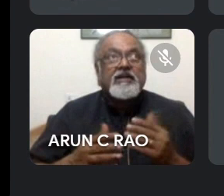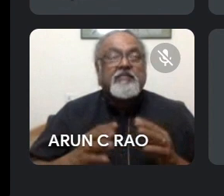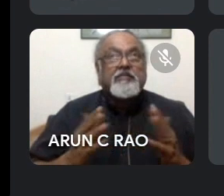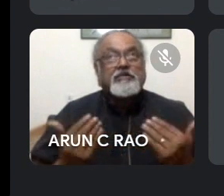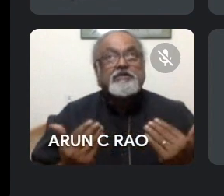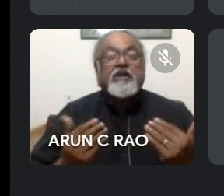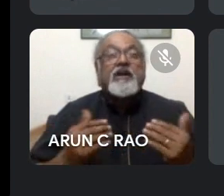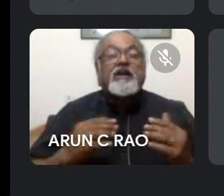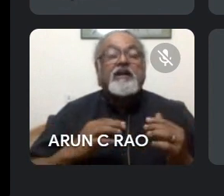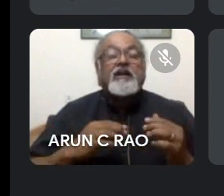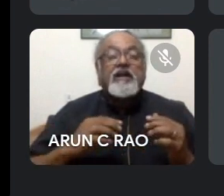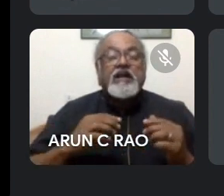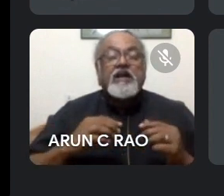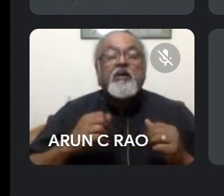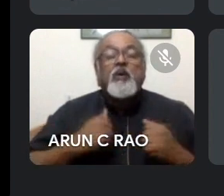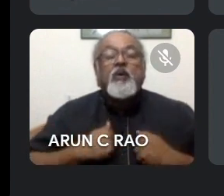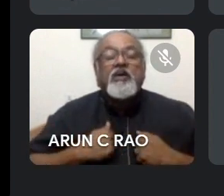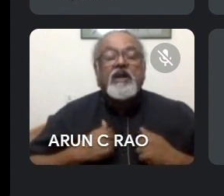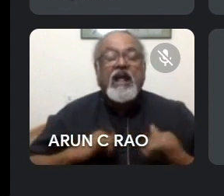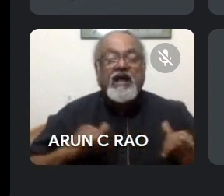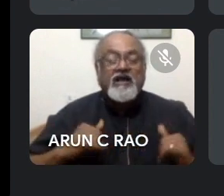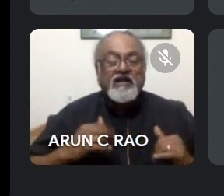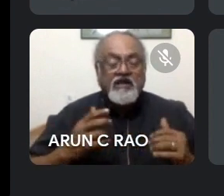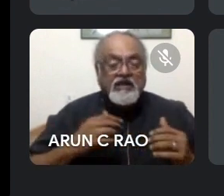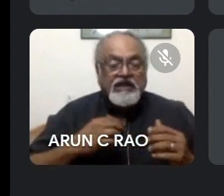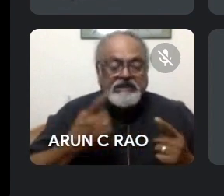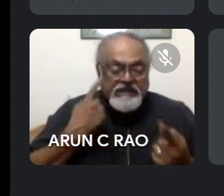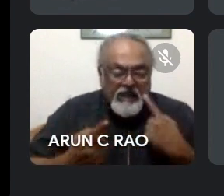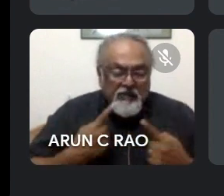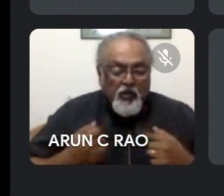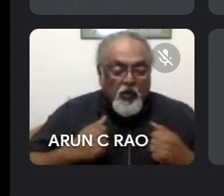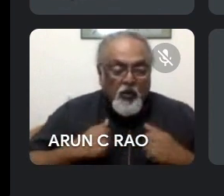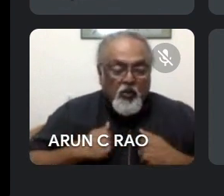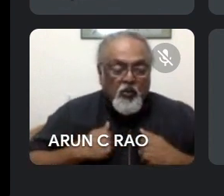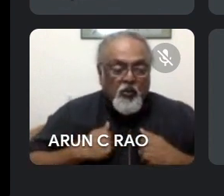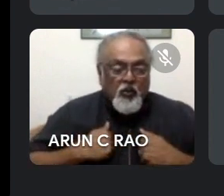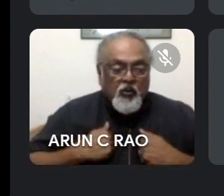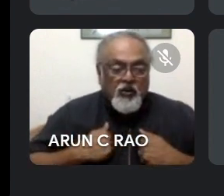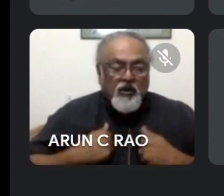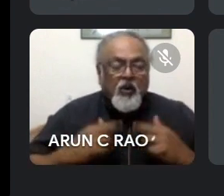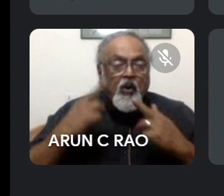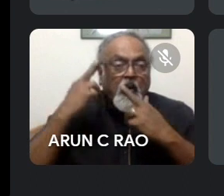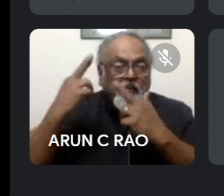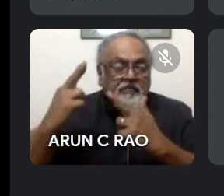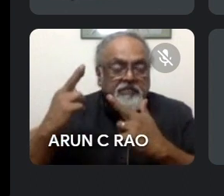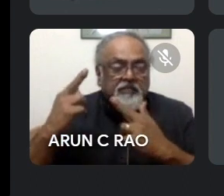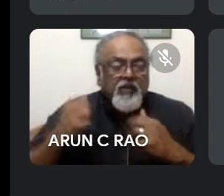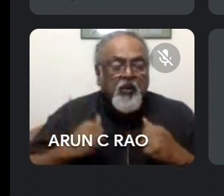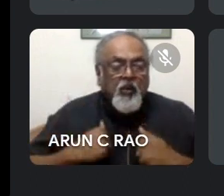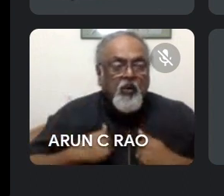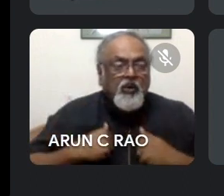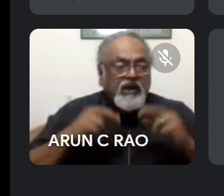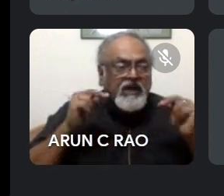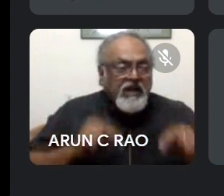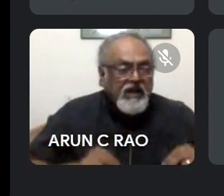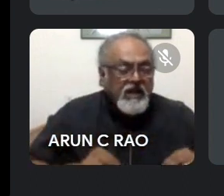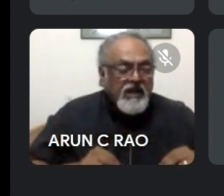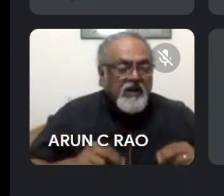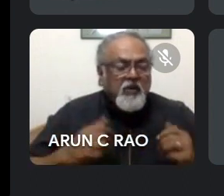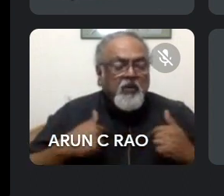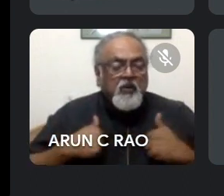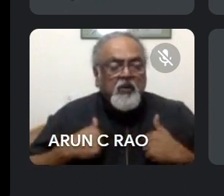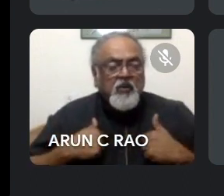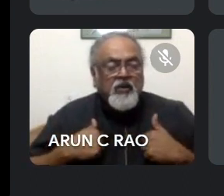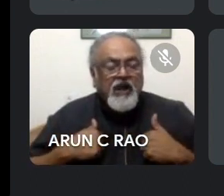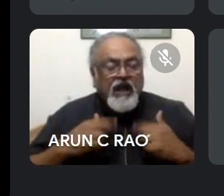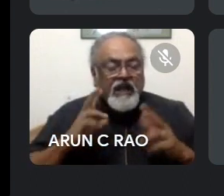our hopes, our wishes. There were so many times that I wished, I would sit back and think, it's so hard to keep